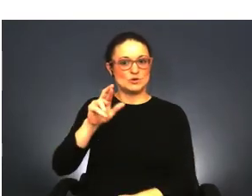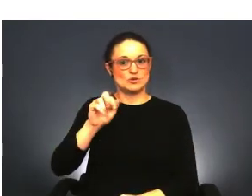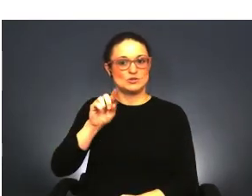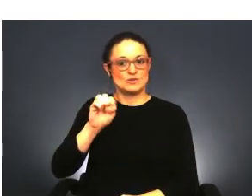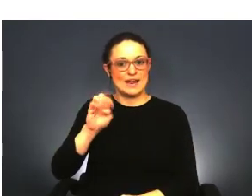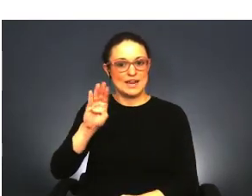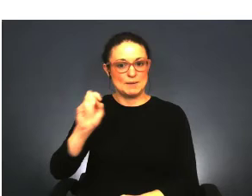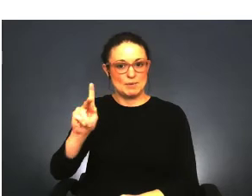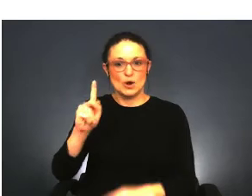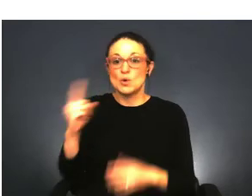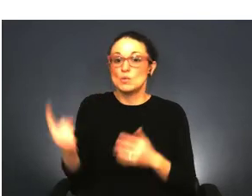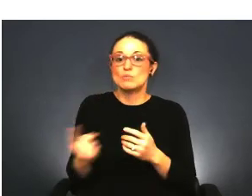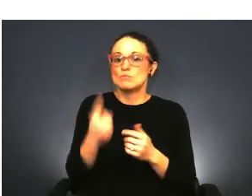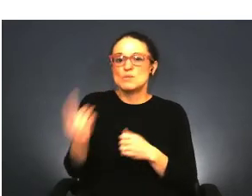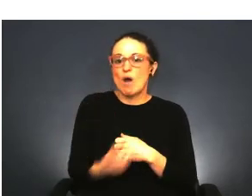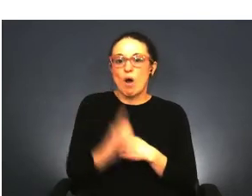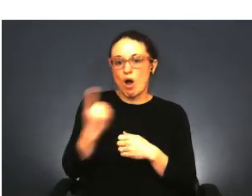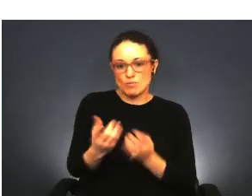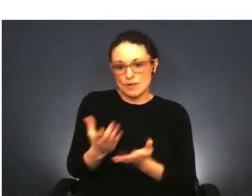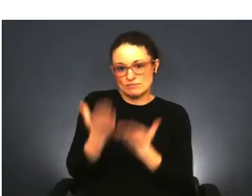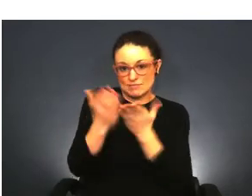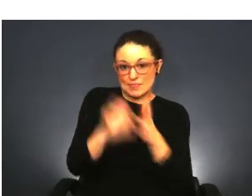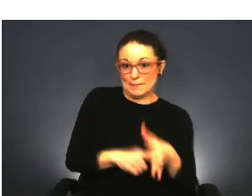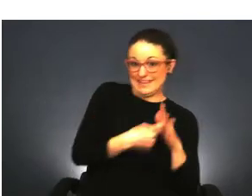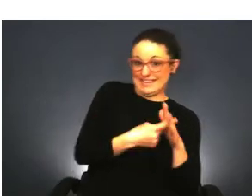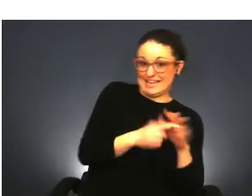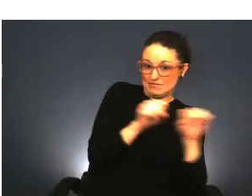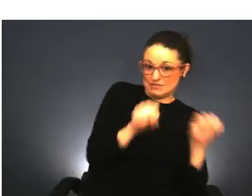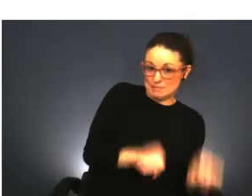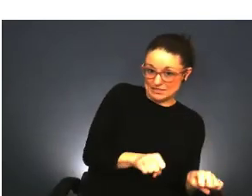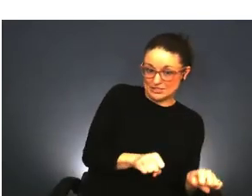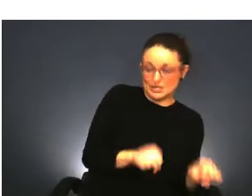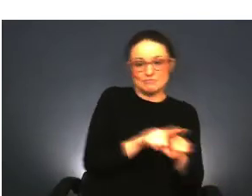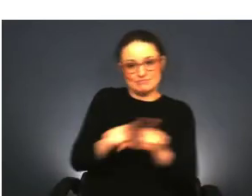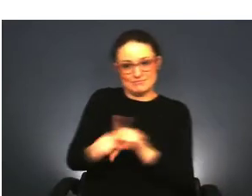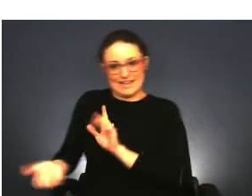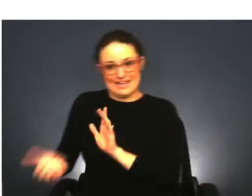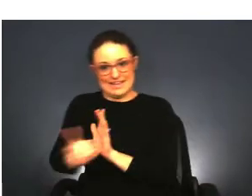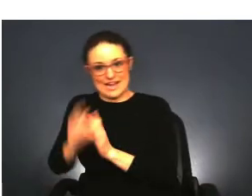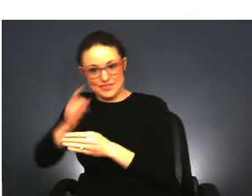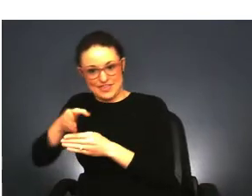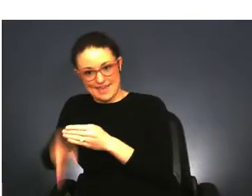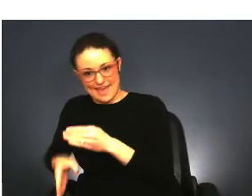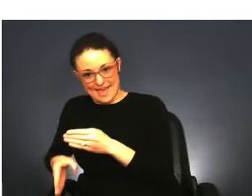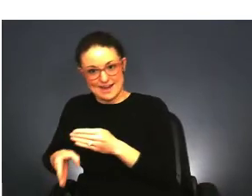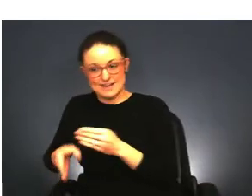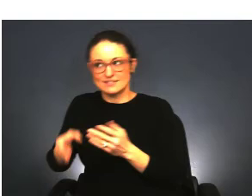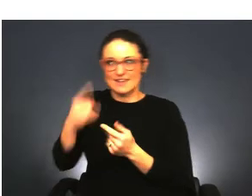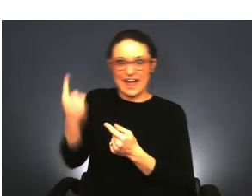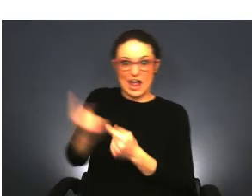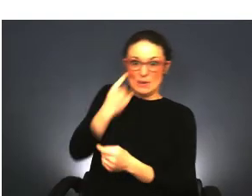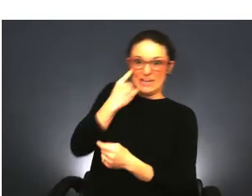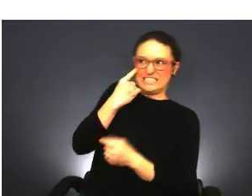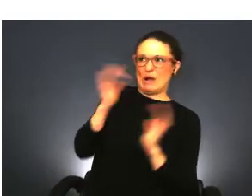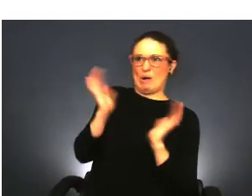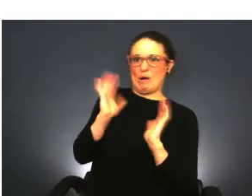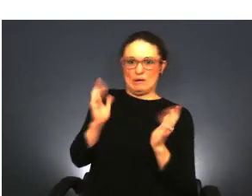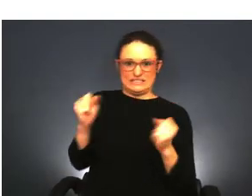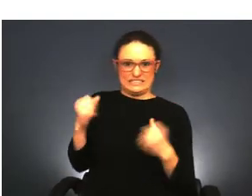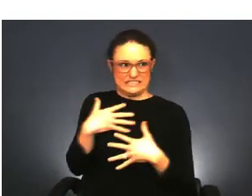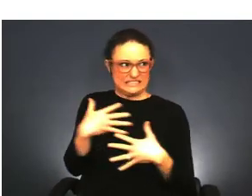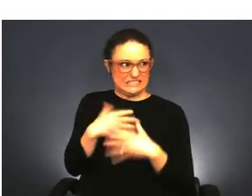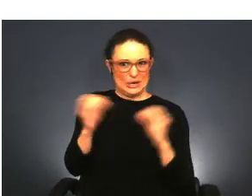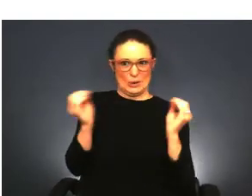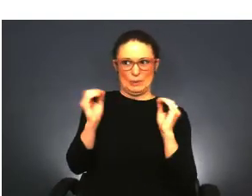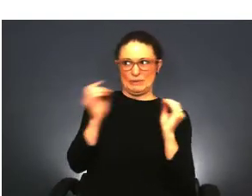beginning and the end of each term. And so sometimes I think no one's going to show up. But the truth is that if you come to